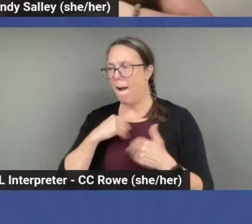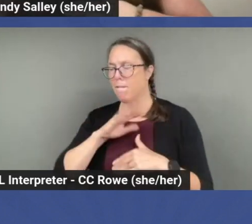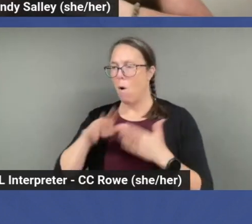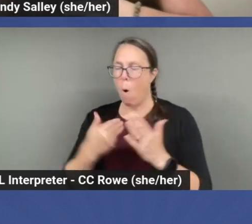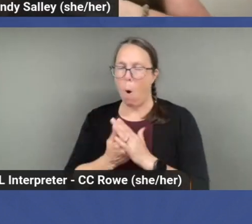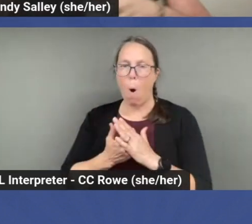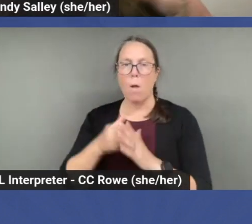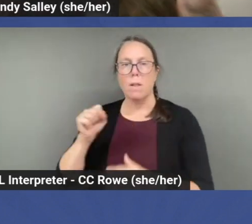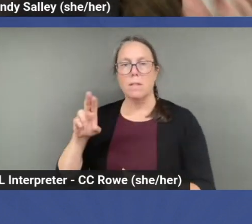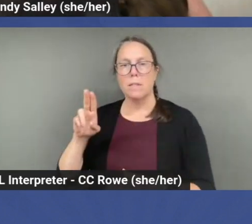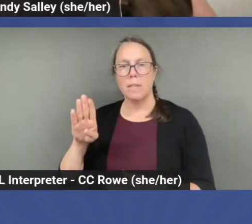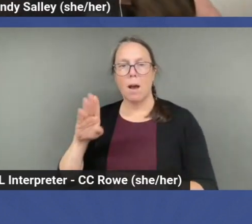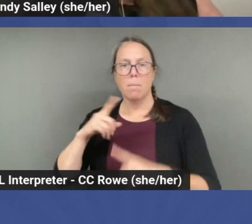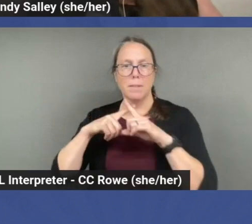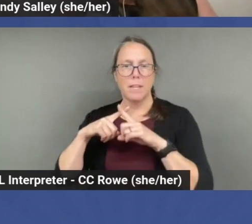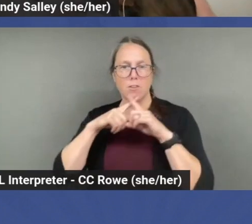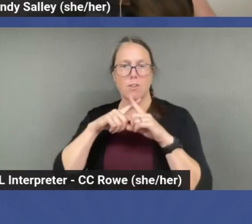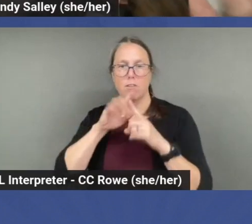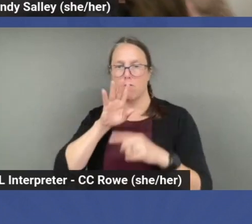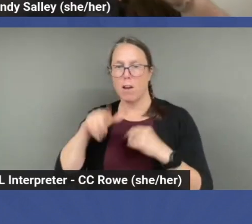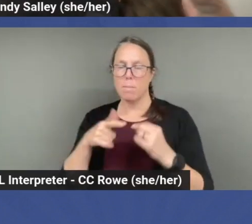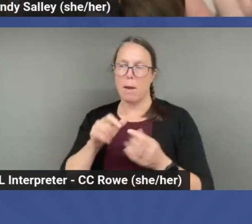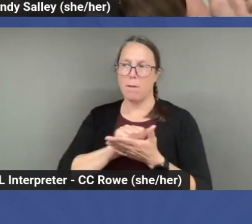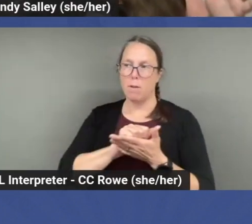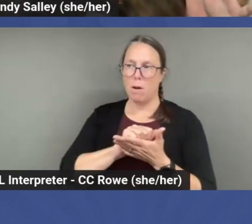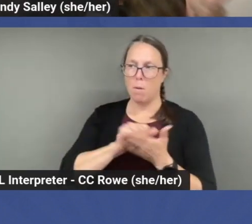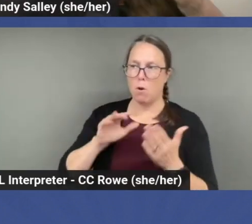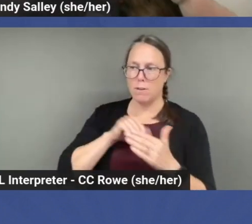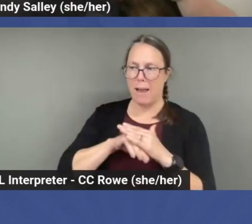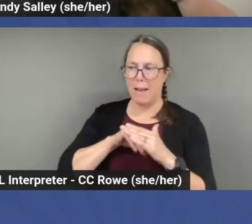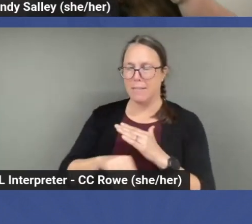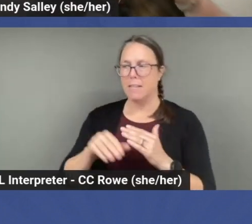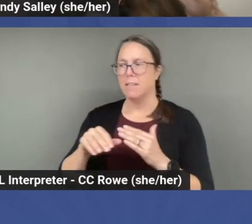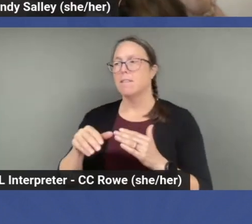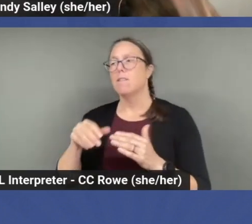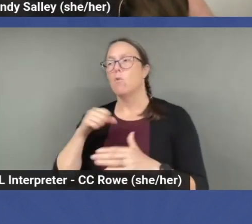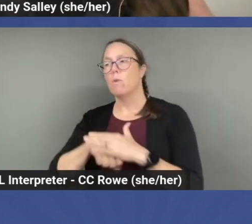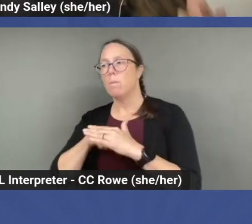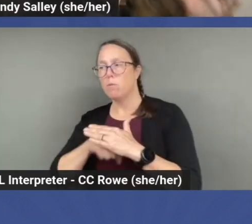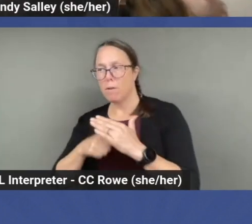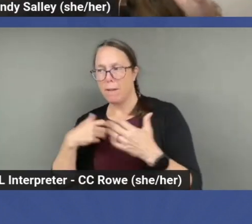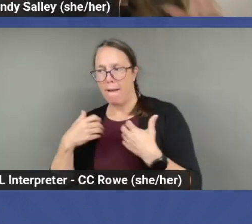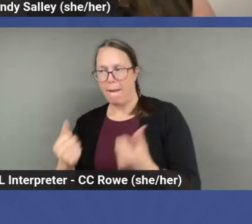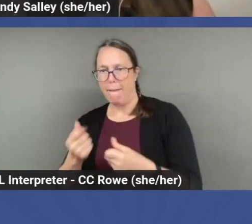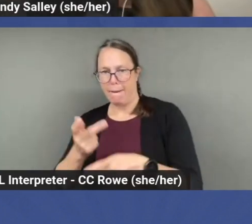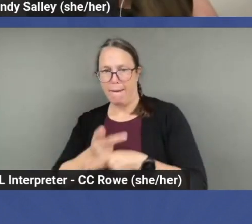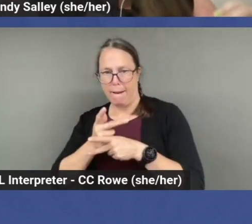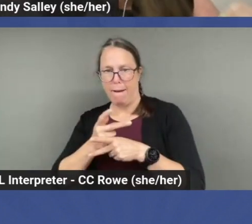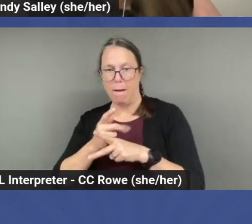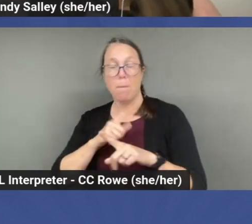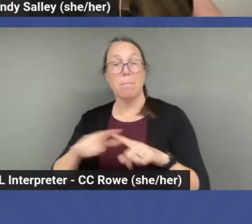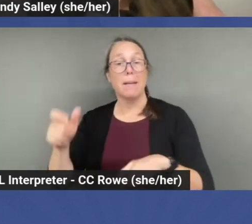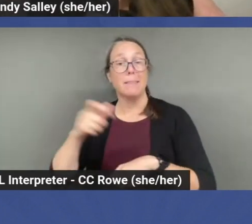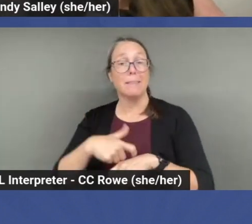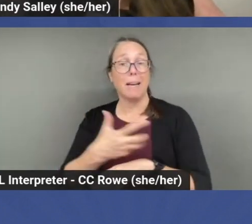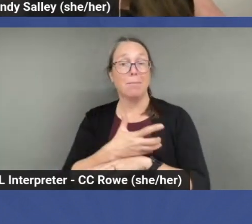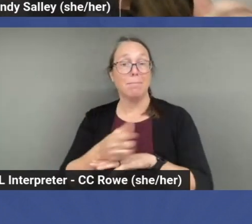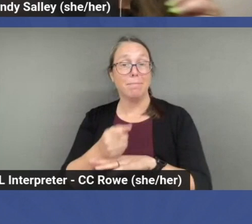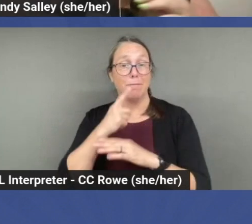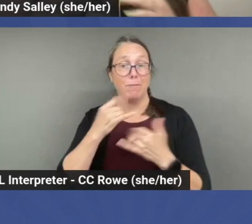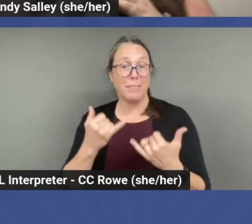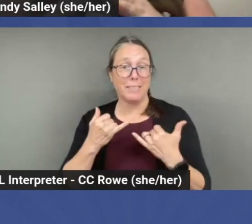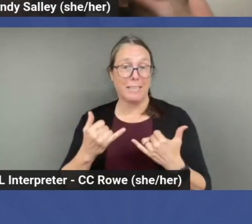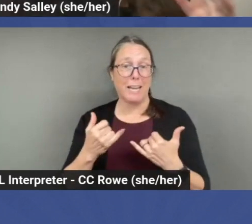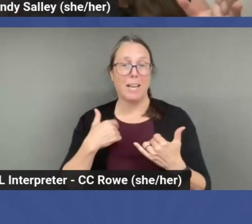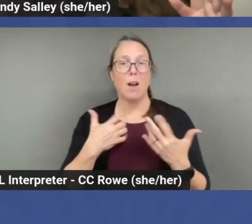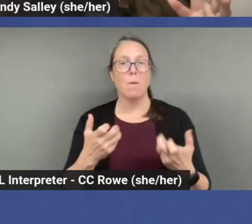censorship series about abortion access, reproductive health care, and all of this. But we are out of time for today. I